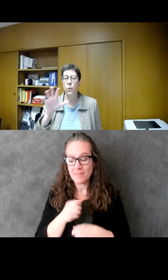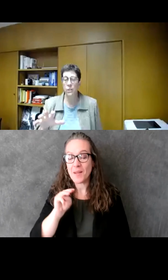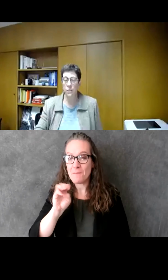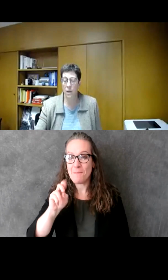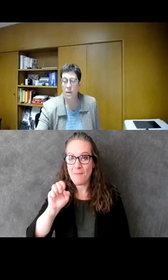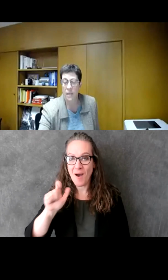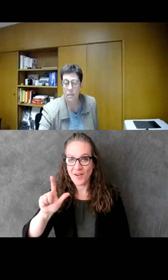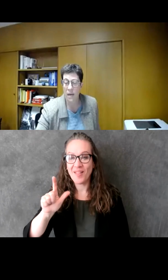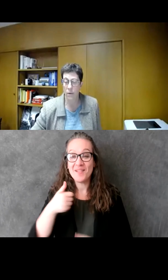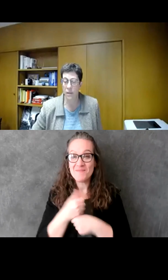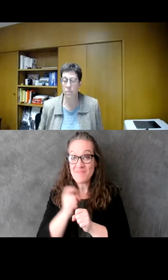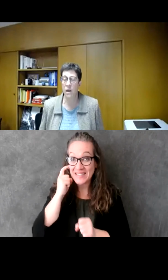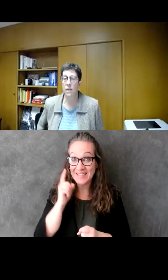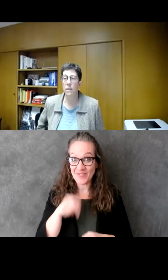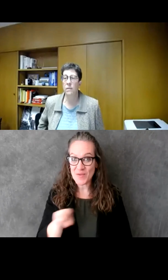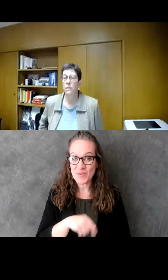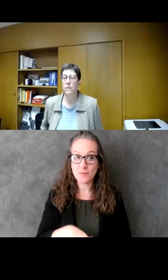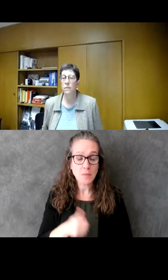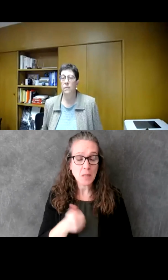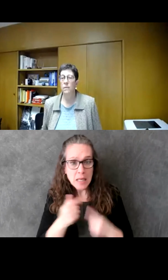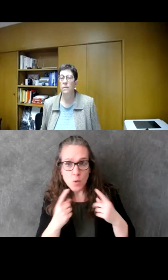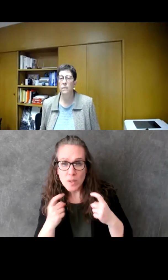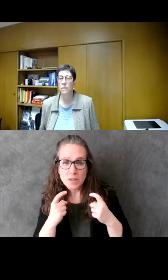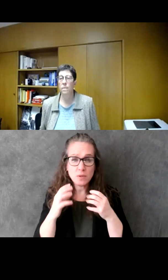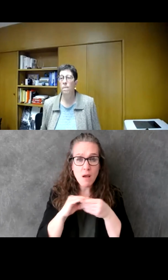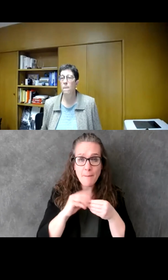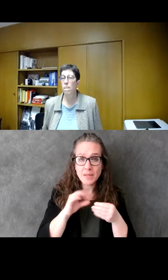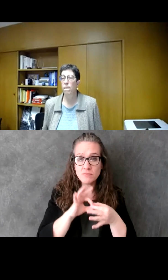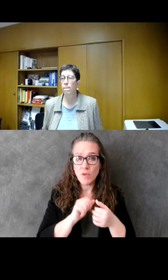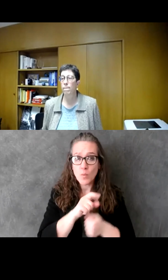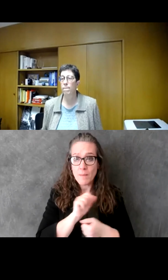Any questions or comments about this model?